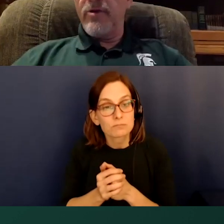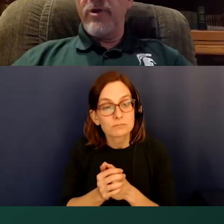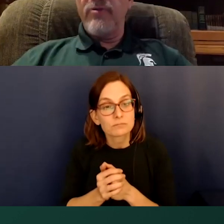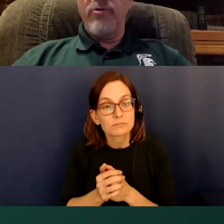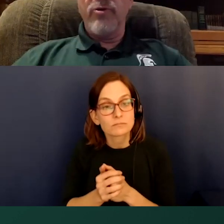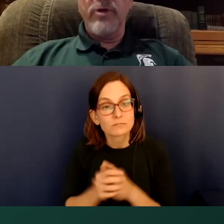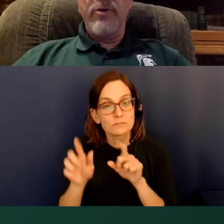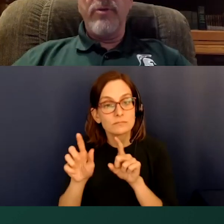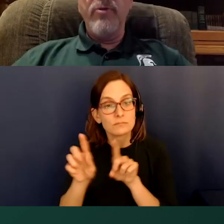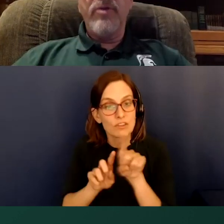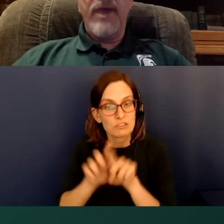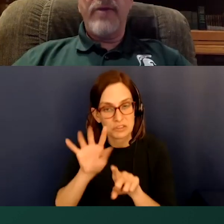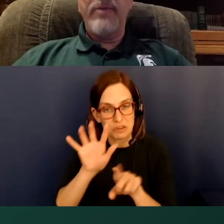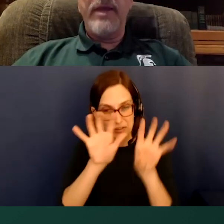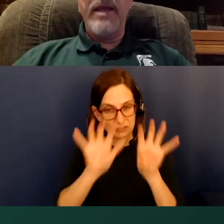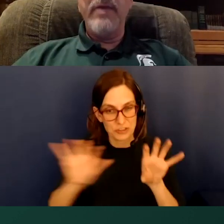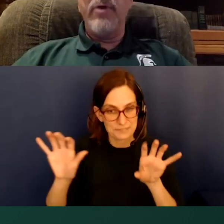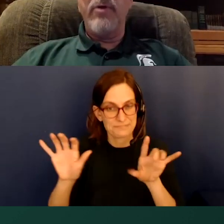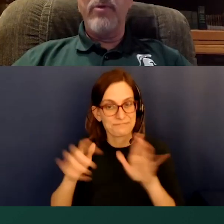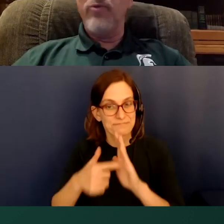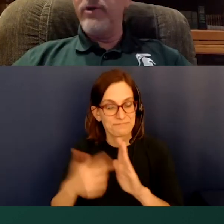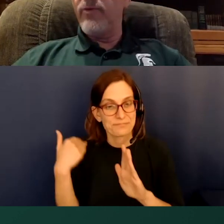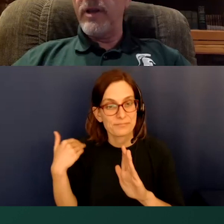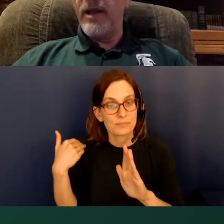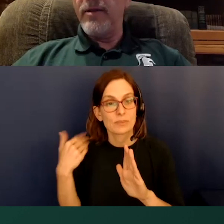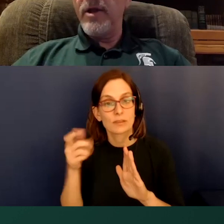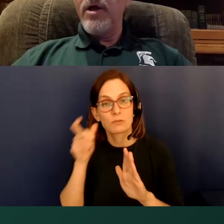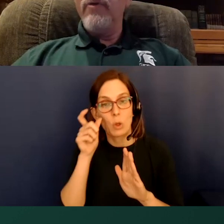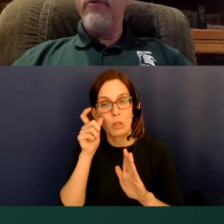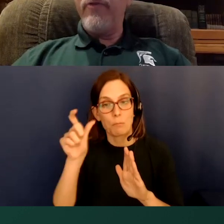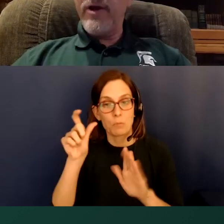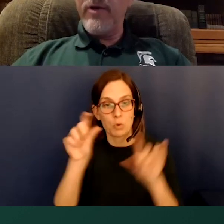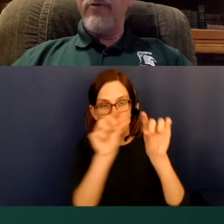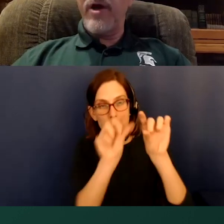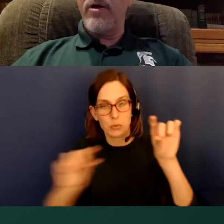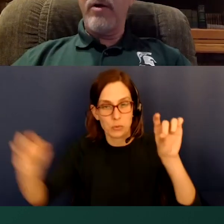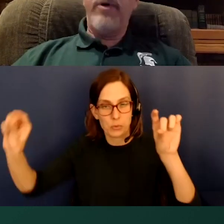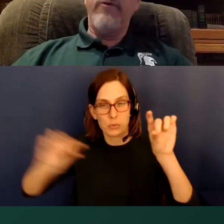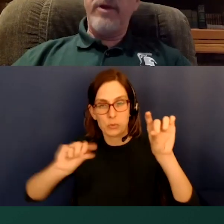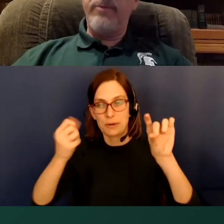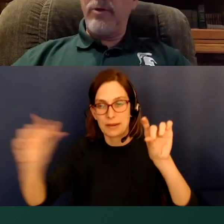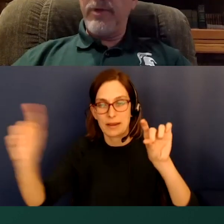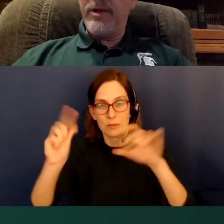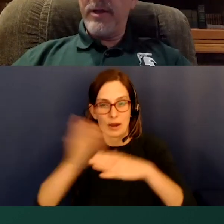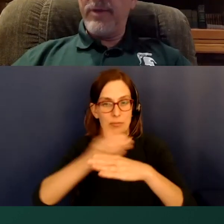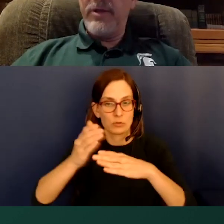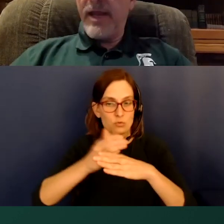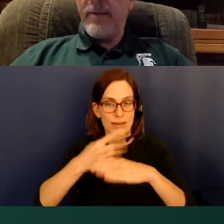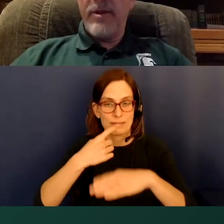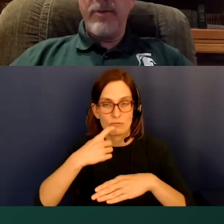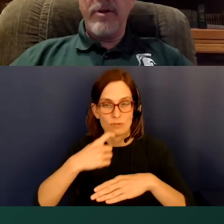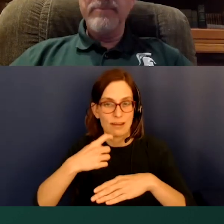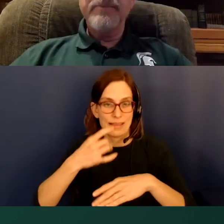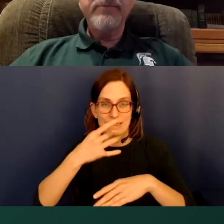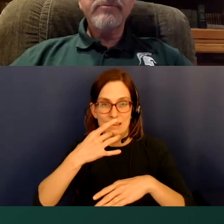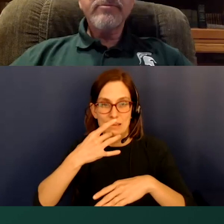the star chart I showed earlier. The moon's path can be anywhere between the red lines, very far above and below the ecliptic. You can't